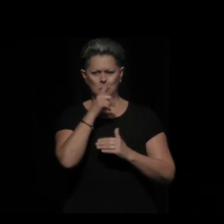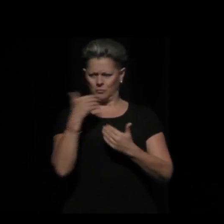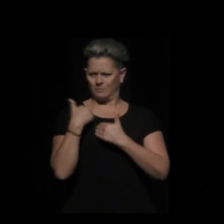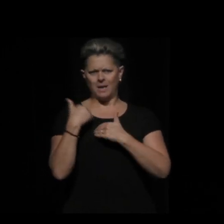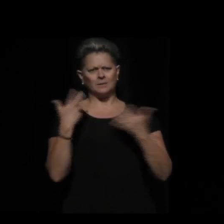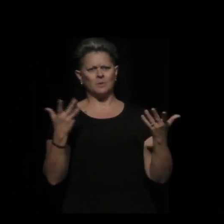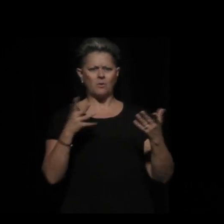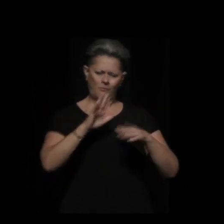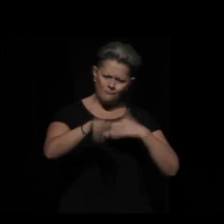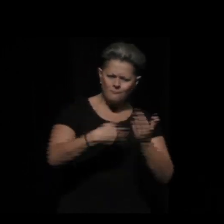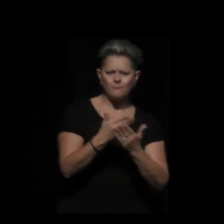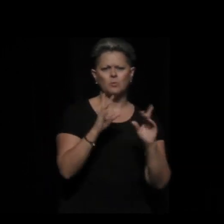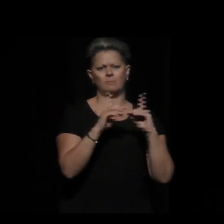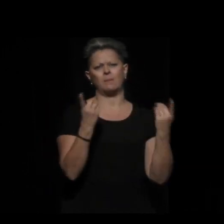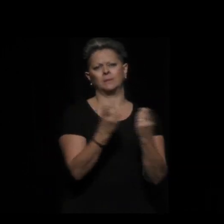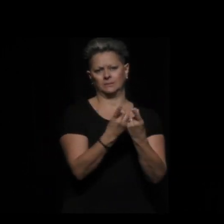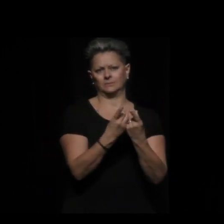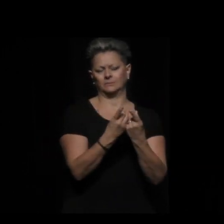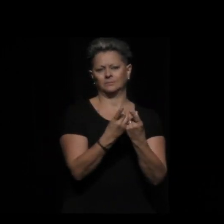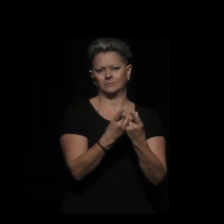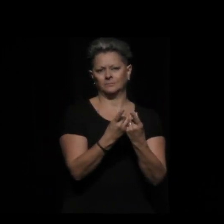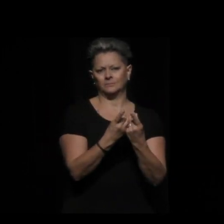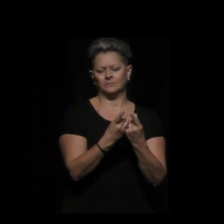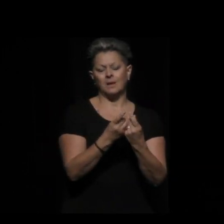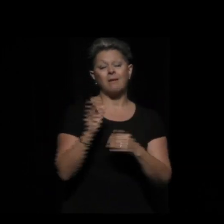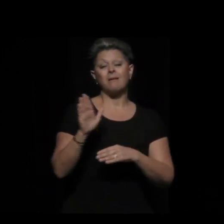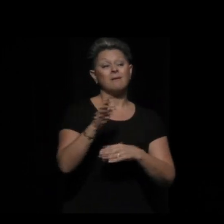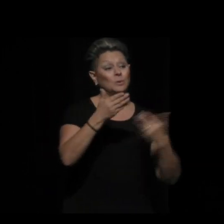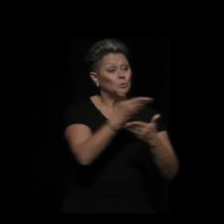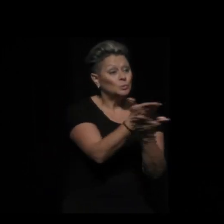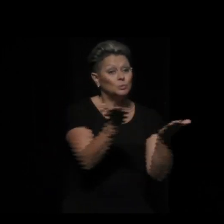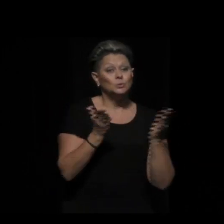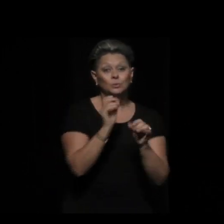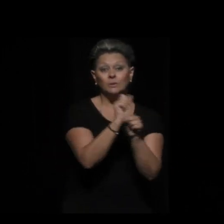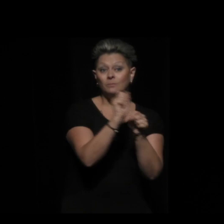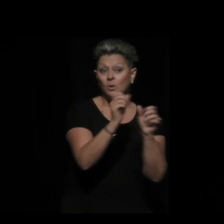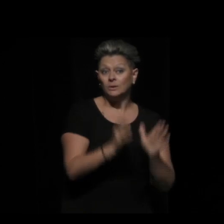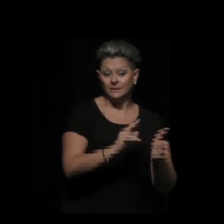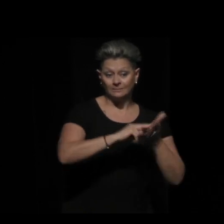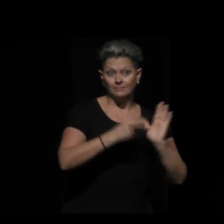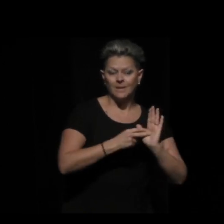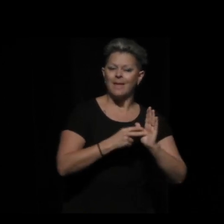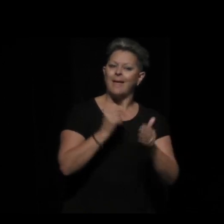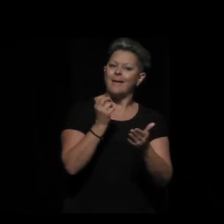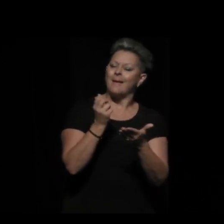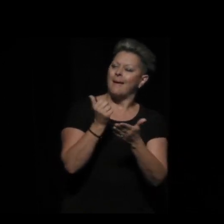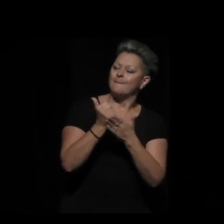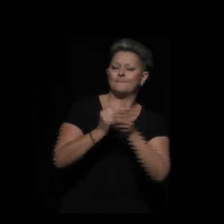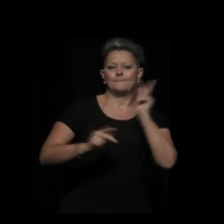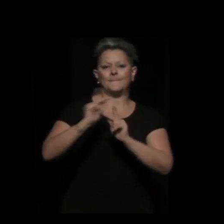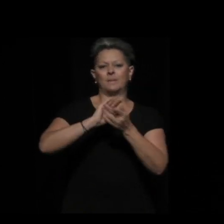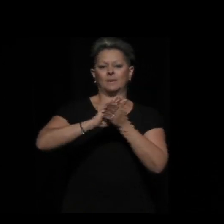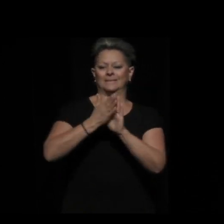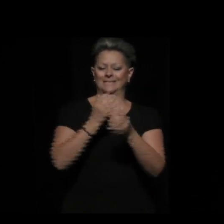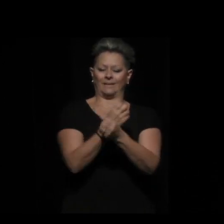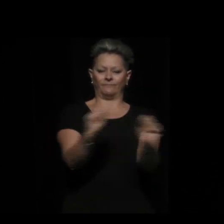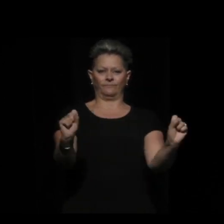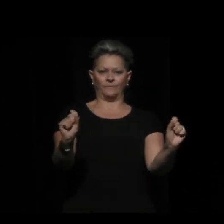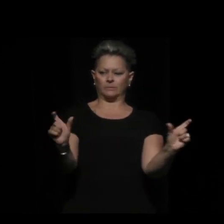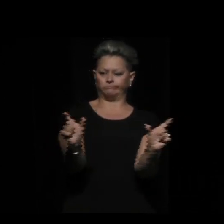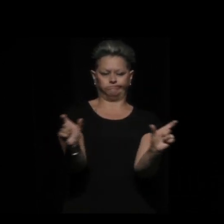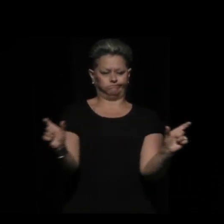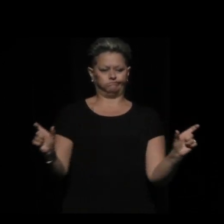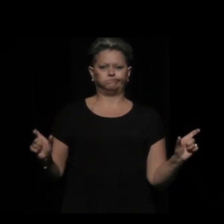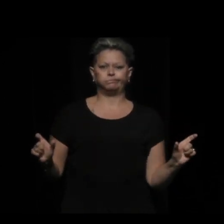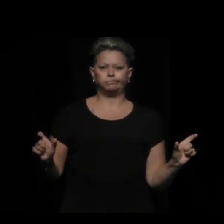department. The work of the employees to ensure the safety of the people of Newfoundland and Labrador has been